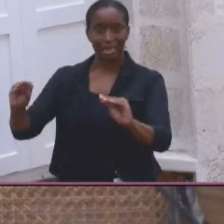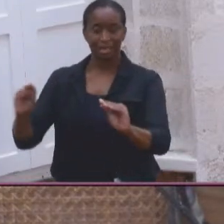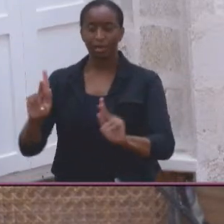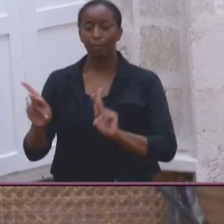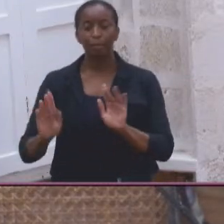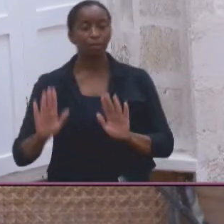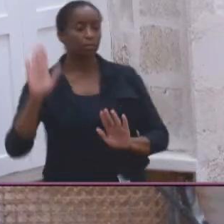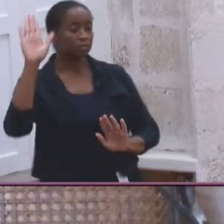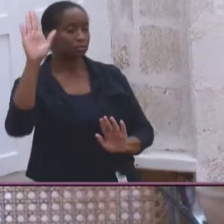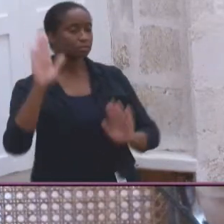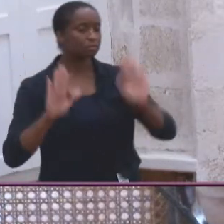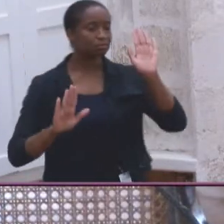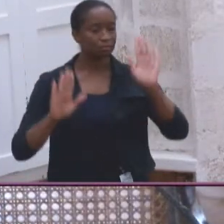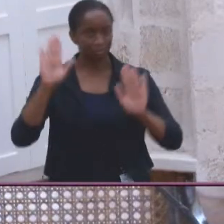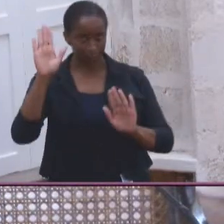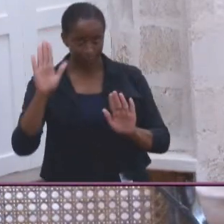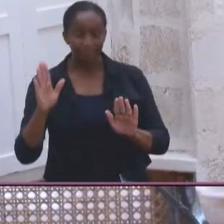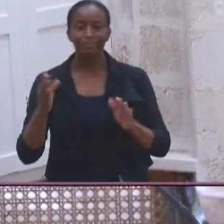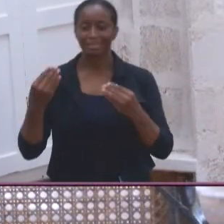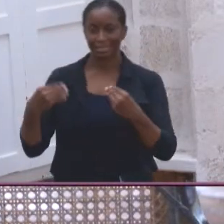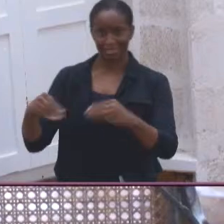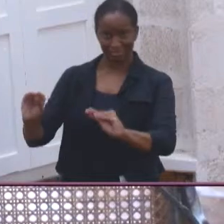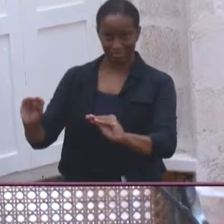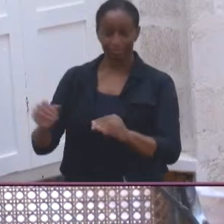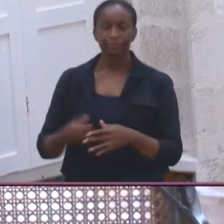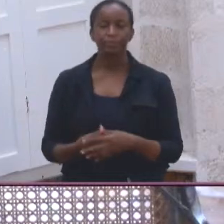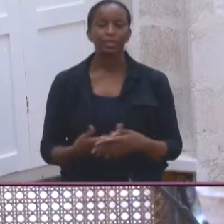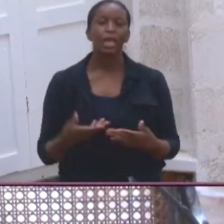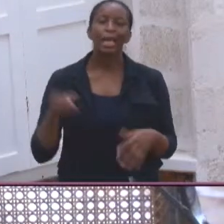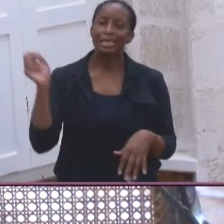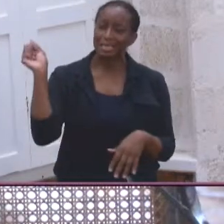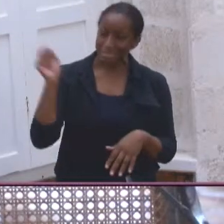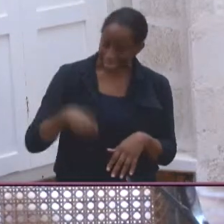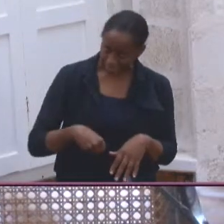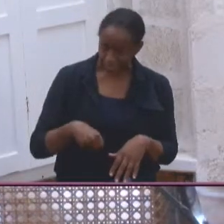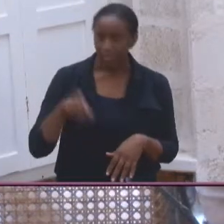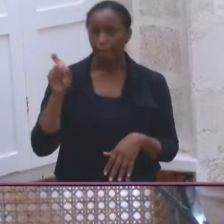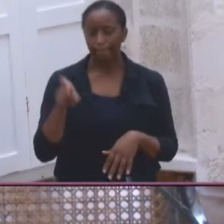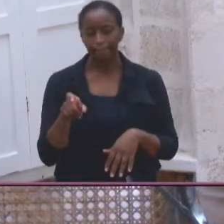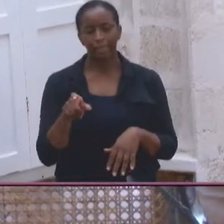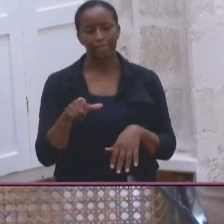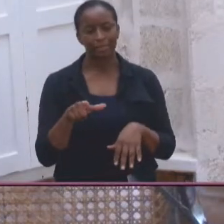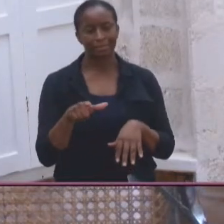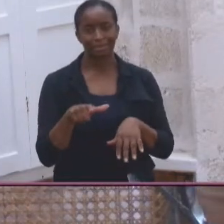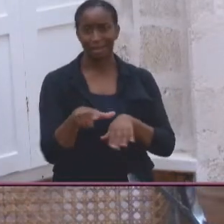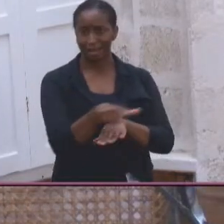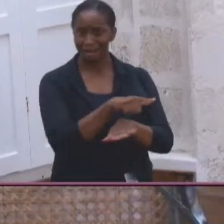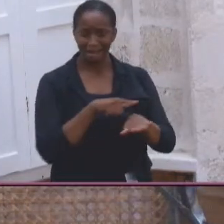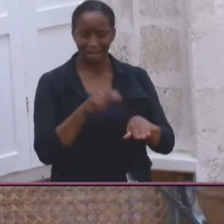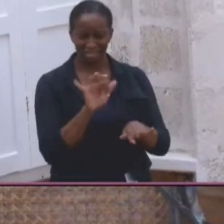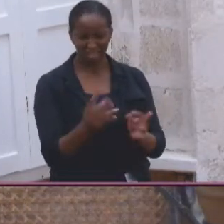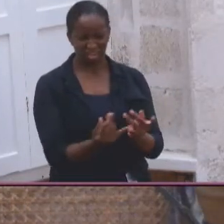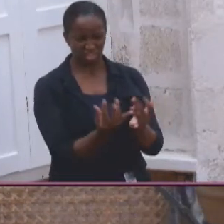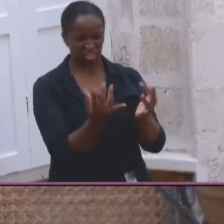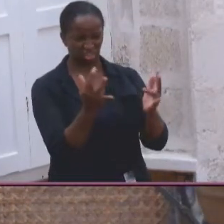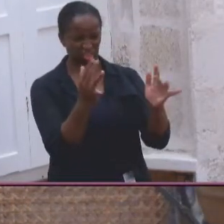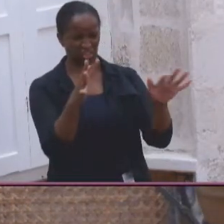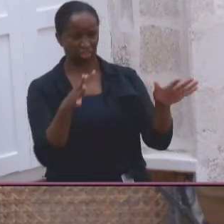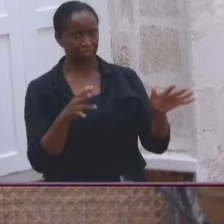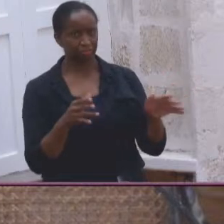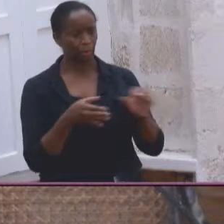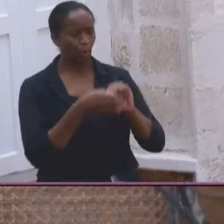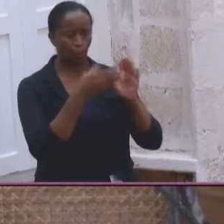the issues of vacant lots not being properly cared for. And I believe that a